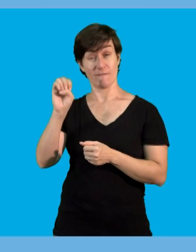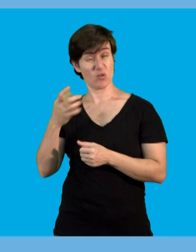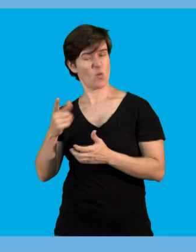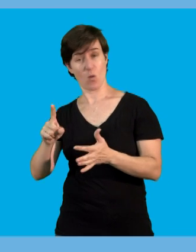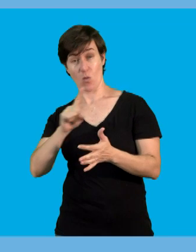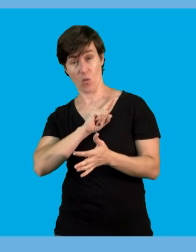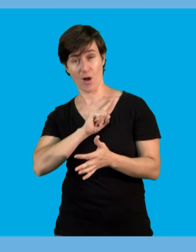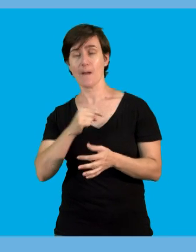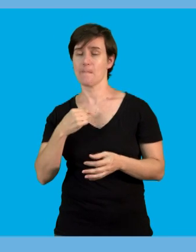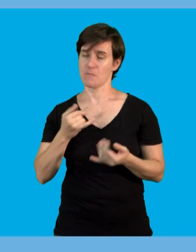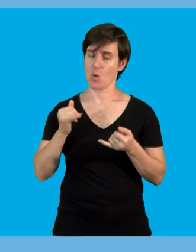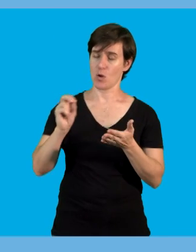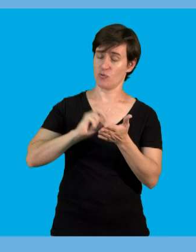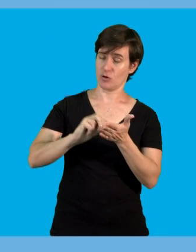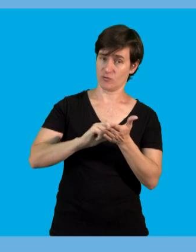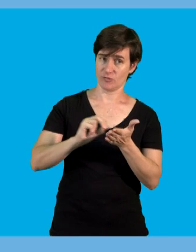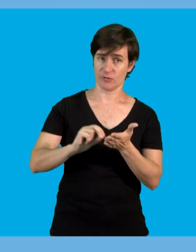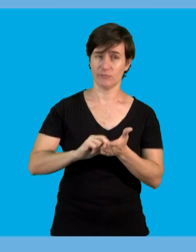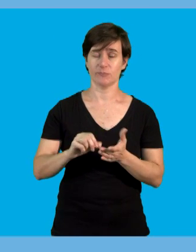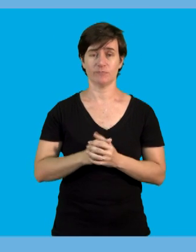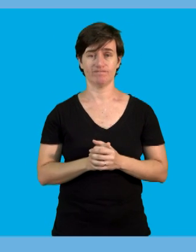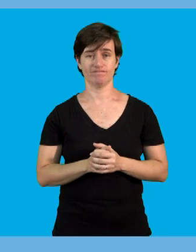circuit breakers